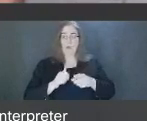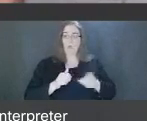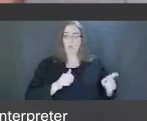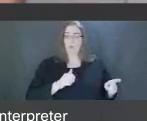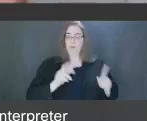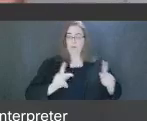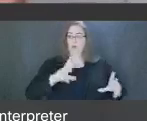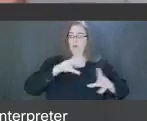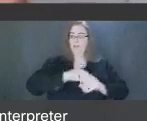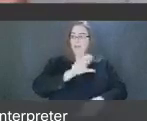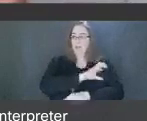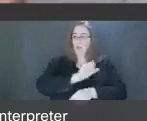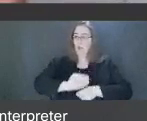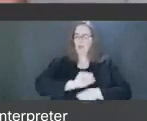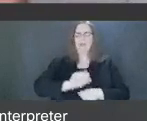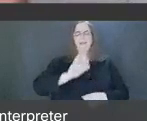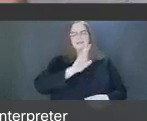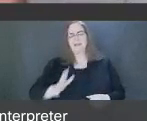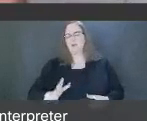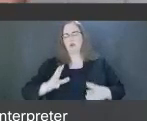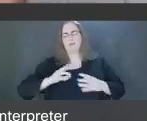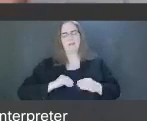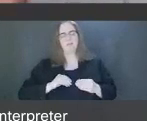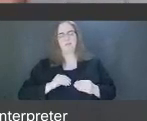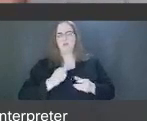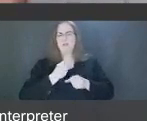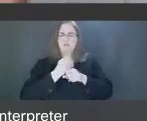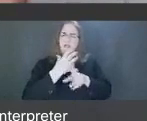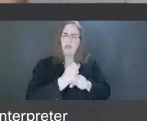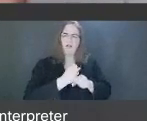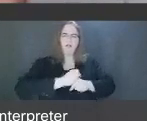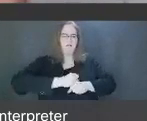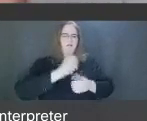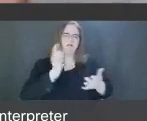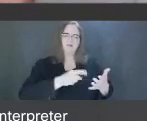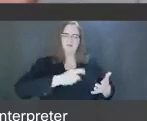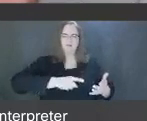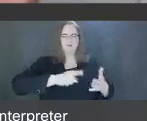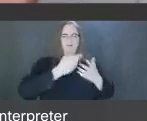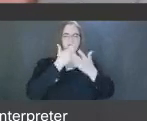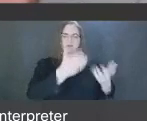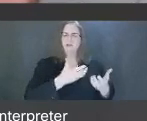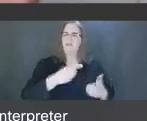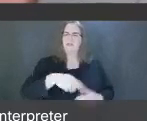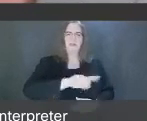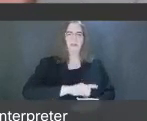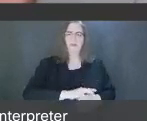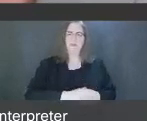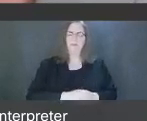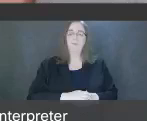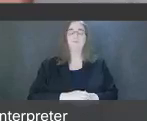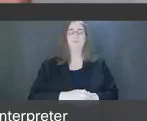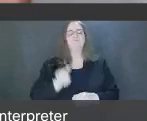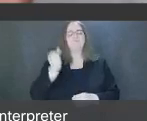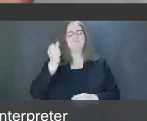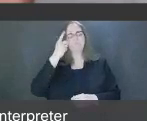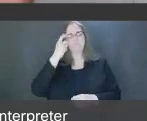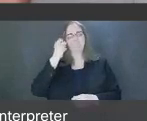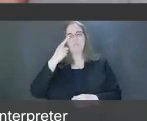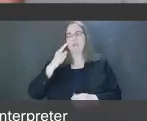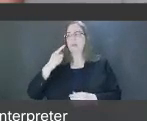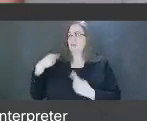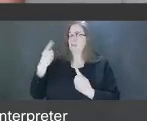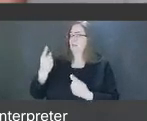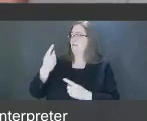never acceptable to yell, berate, or harass them. We know the last few months have taken a toll on